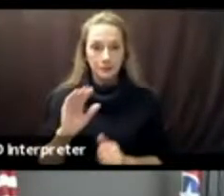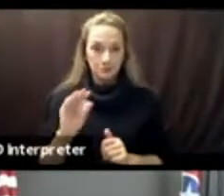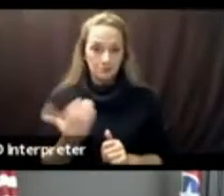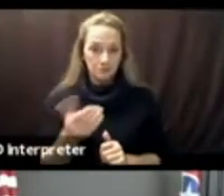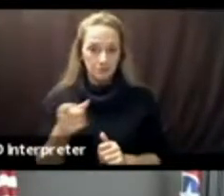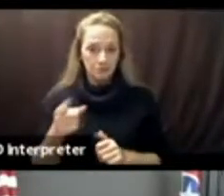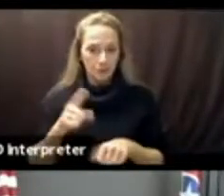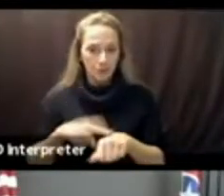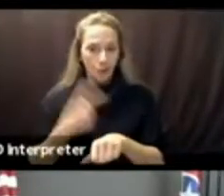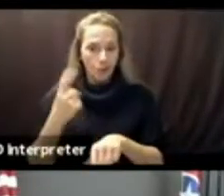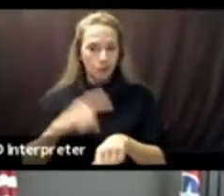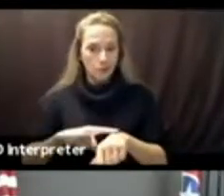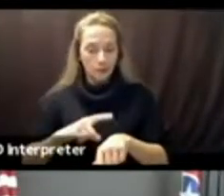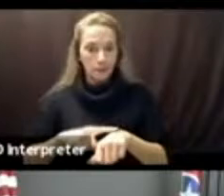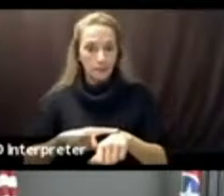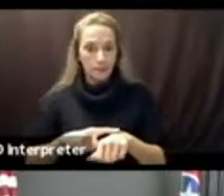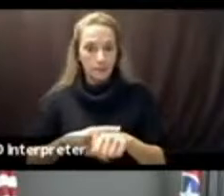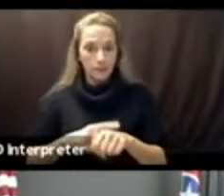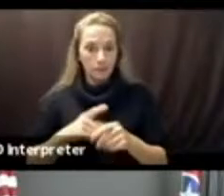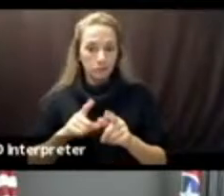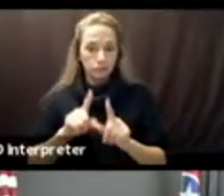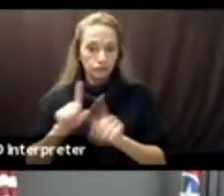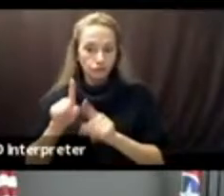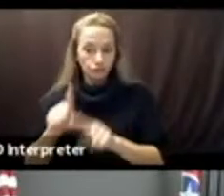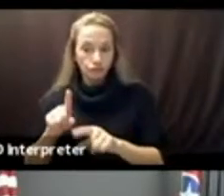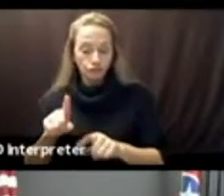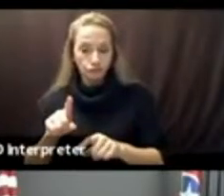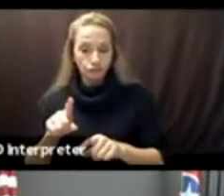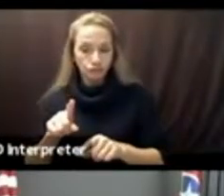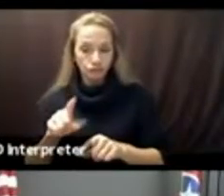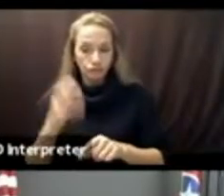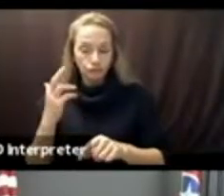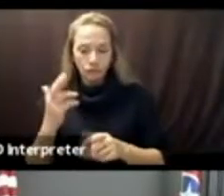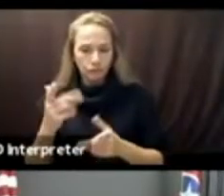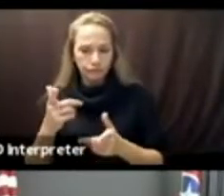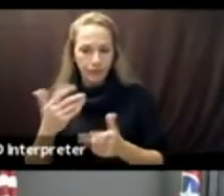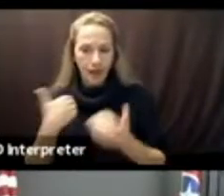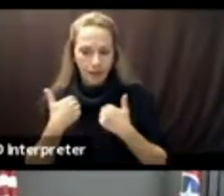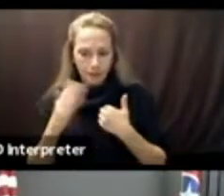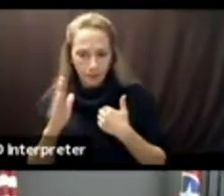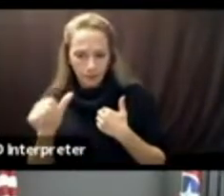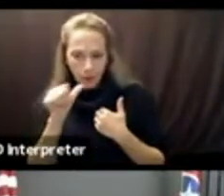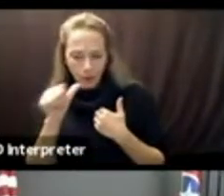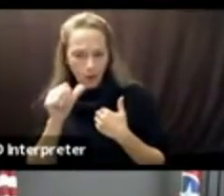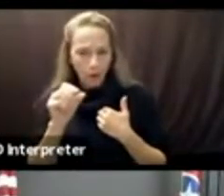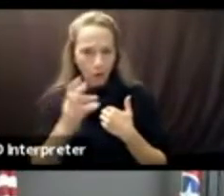longtime restaurateur or bar owner, had comments about